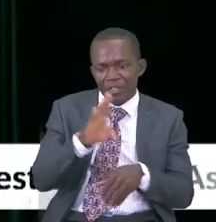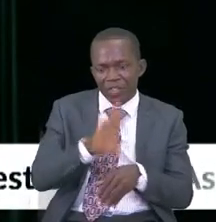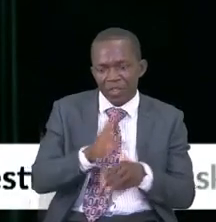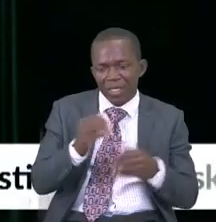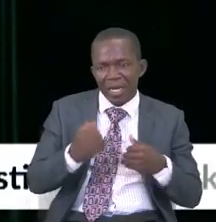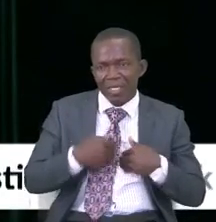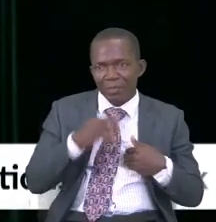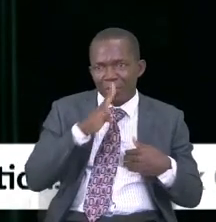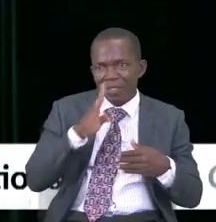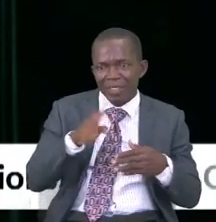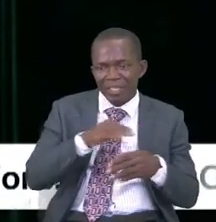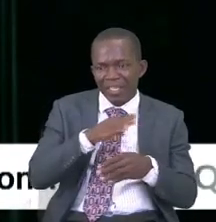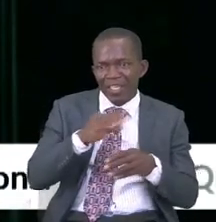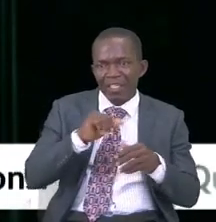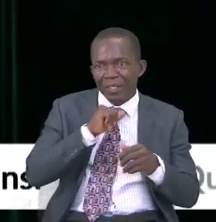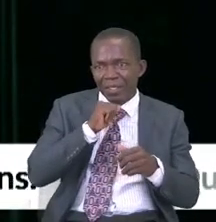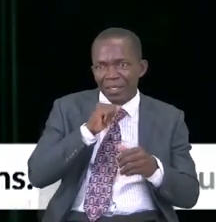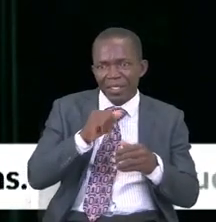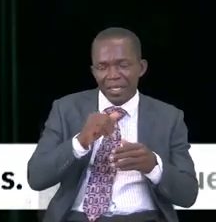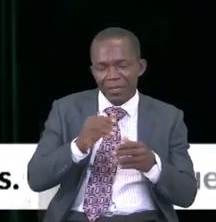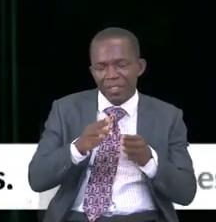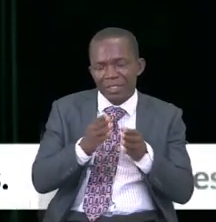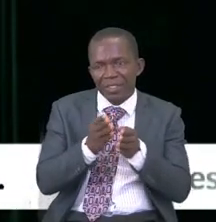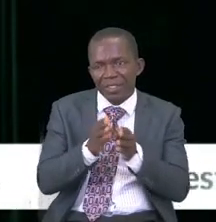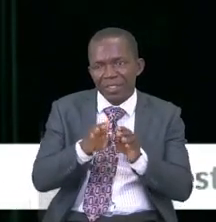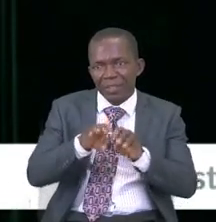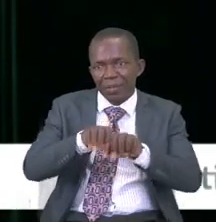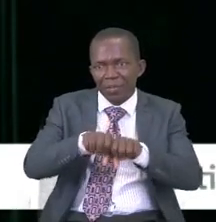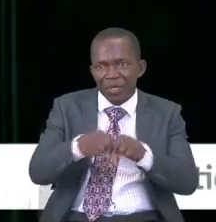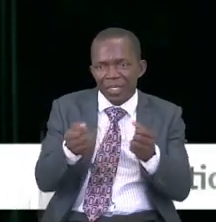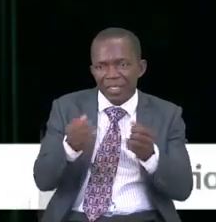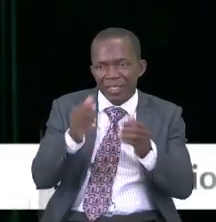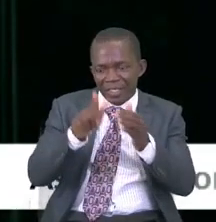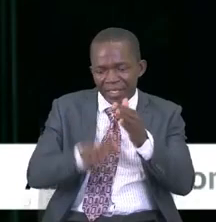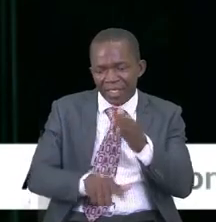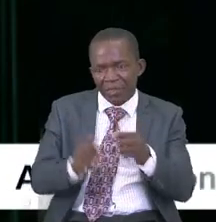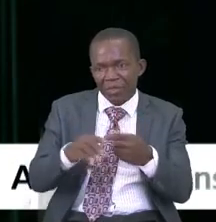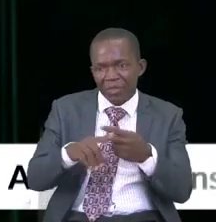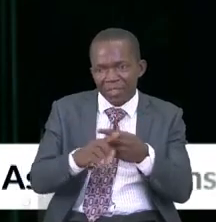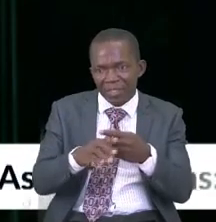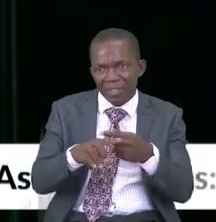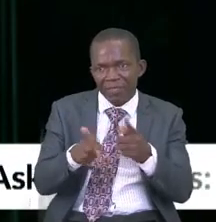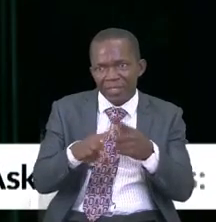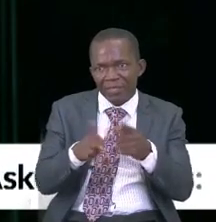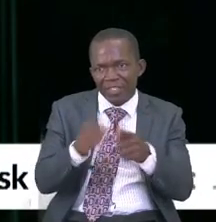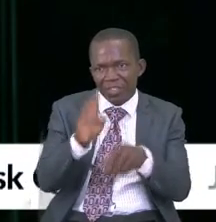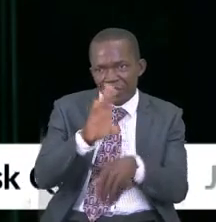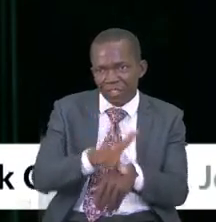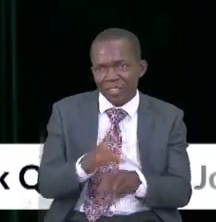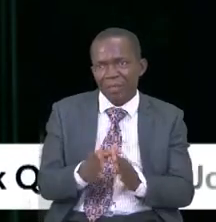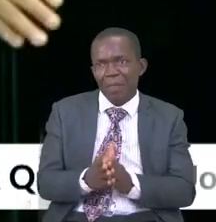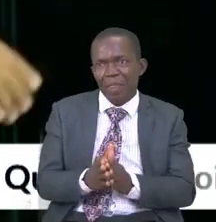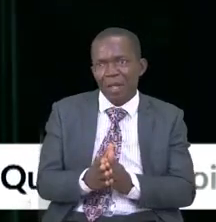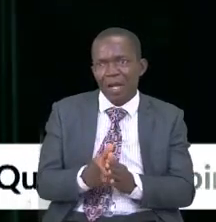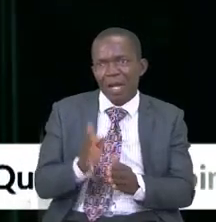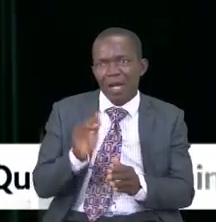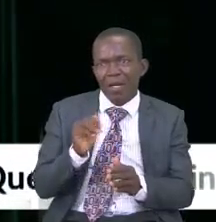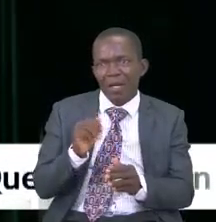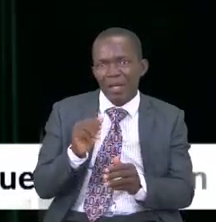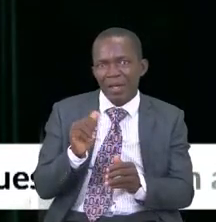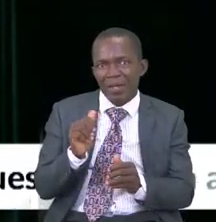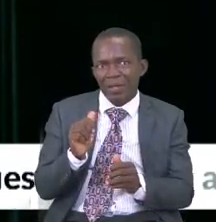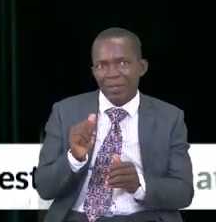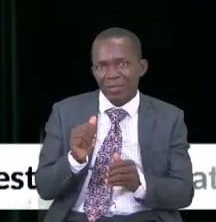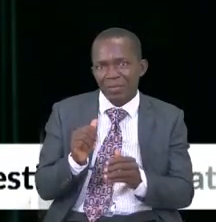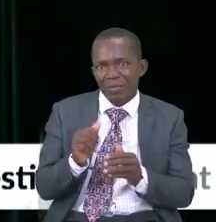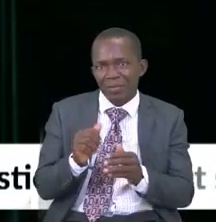we had one of our pastors, our leaders, always on the evangelistic forefront. And then he says, every Saturday,